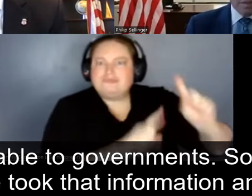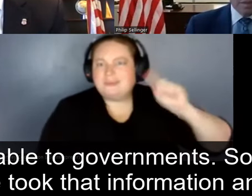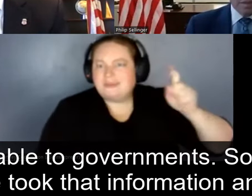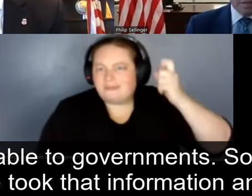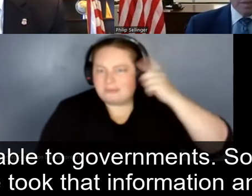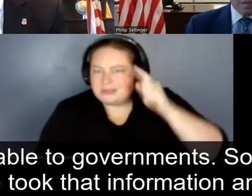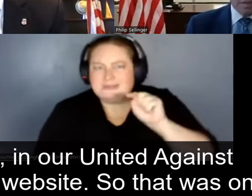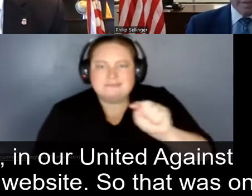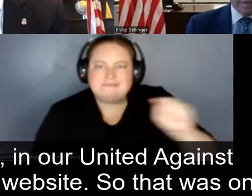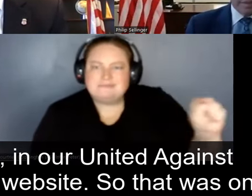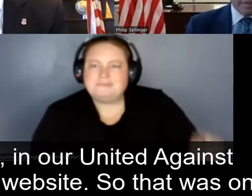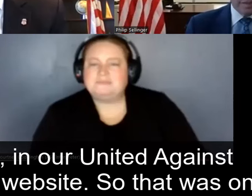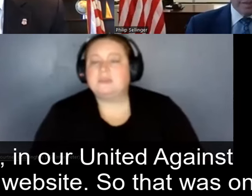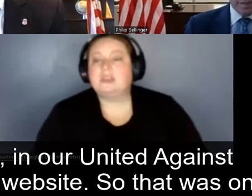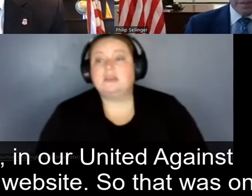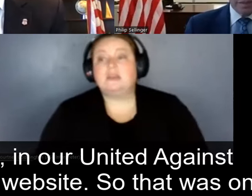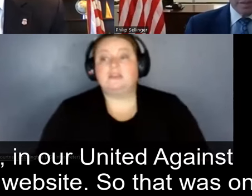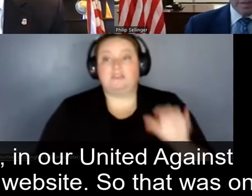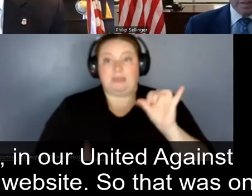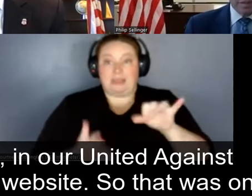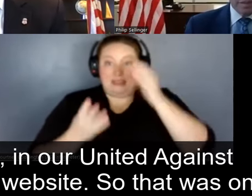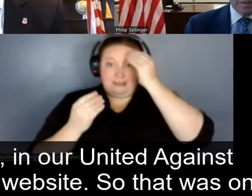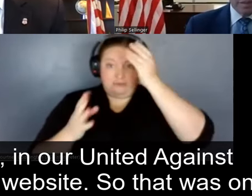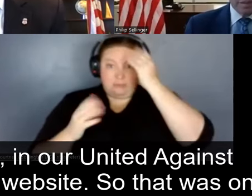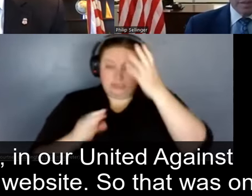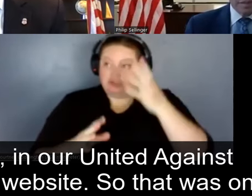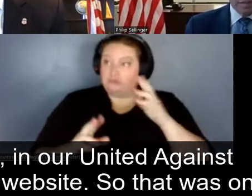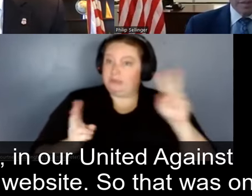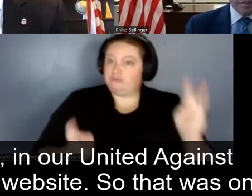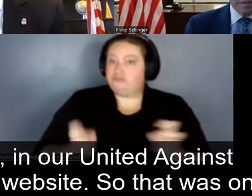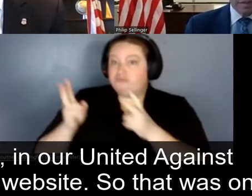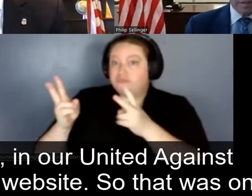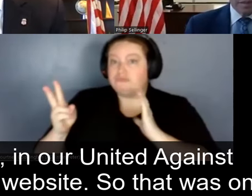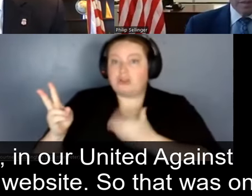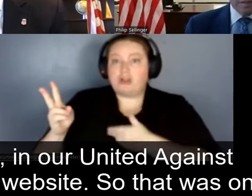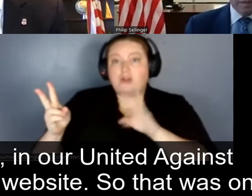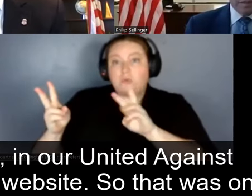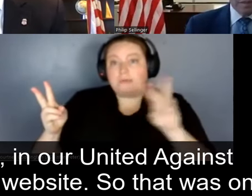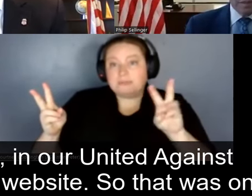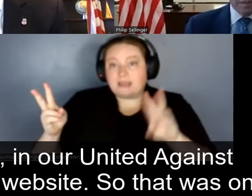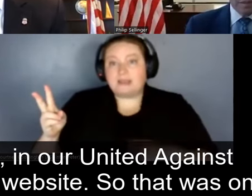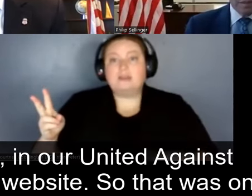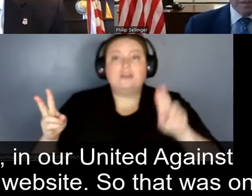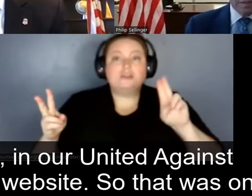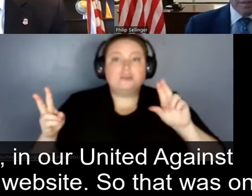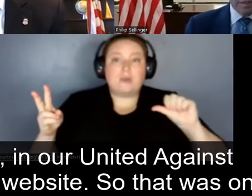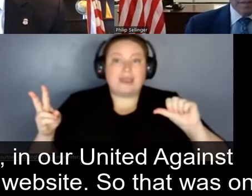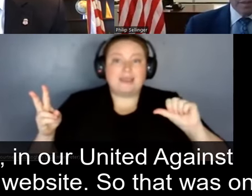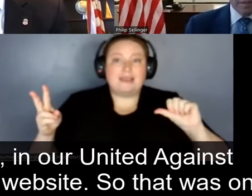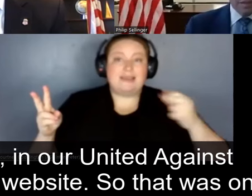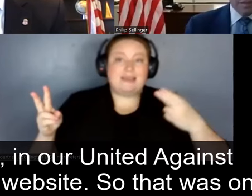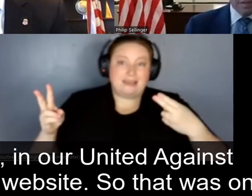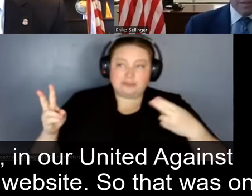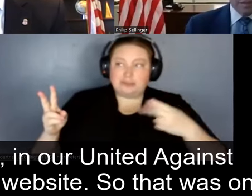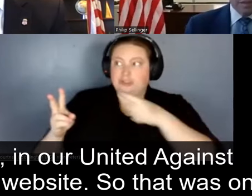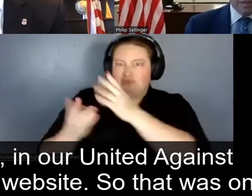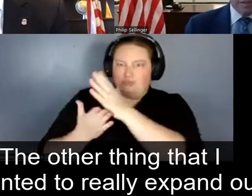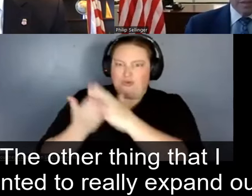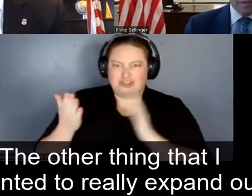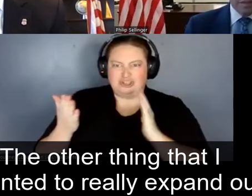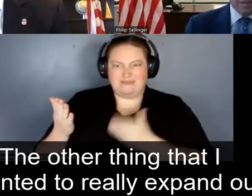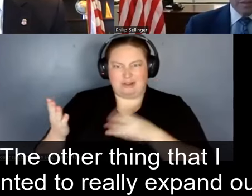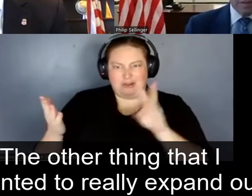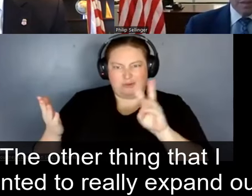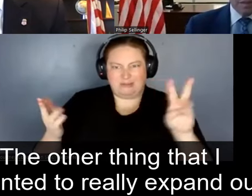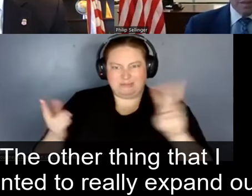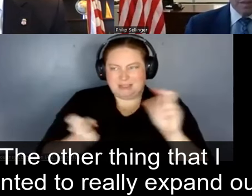took that information and we put it on our website in our United Against Hate portion of our website. So that was one